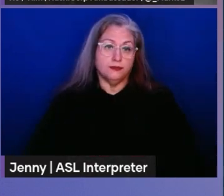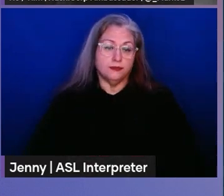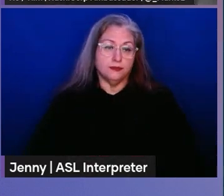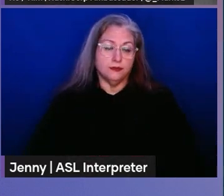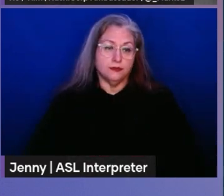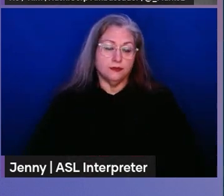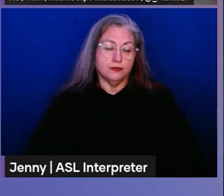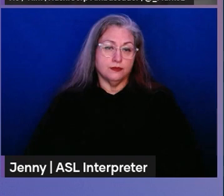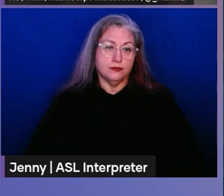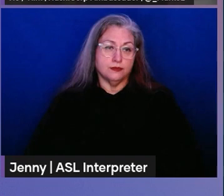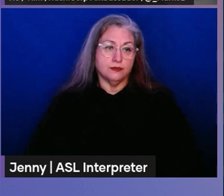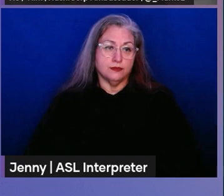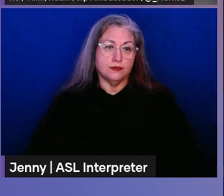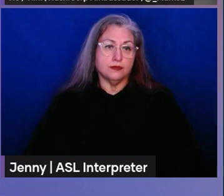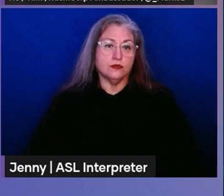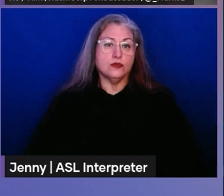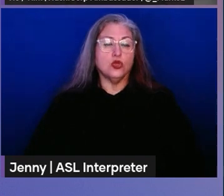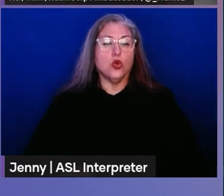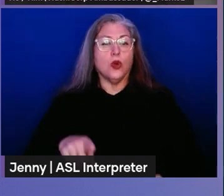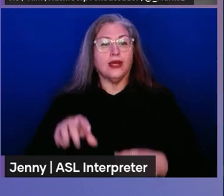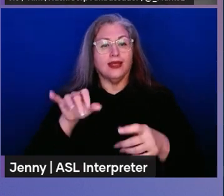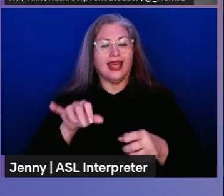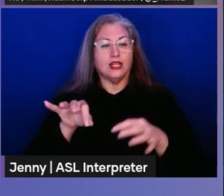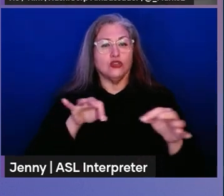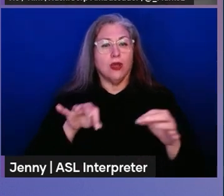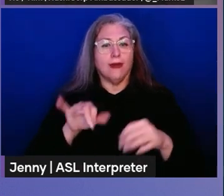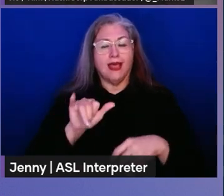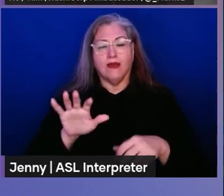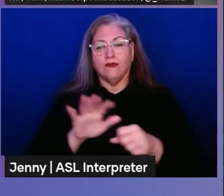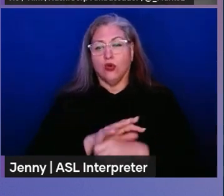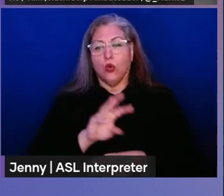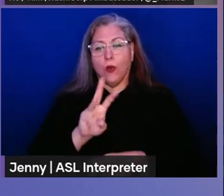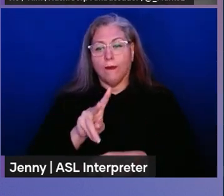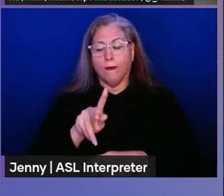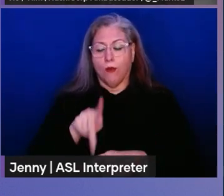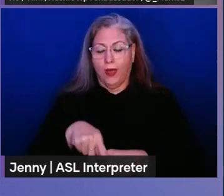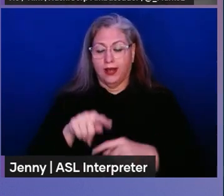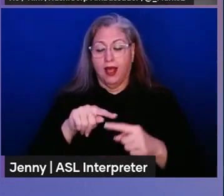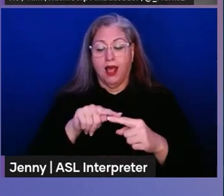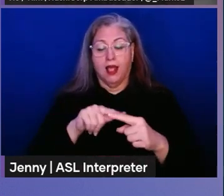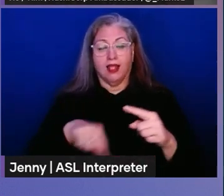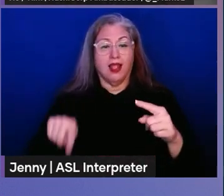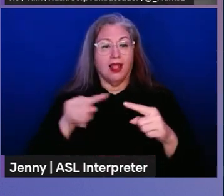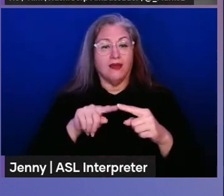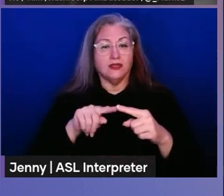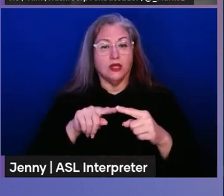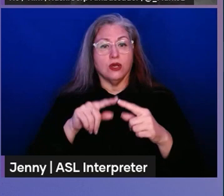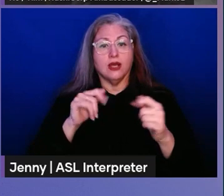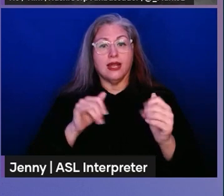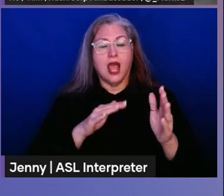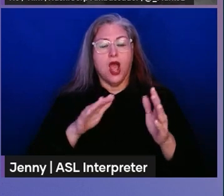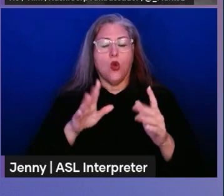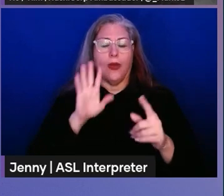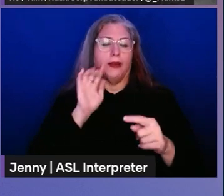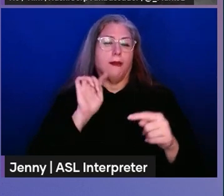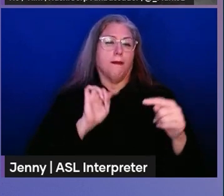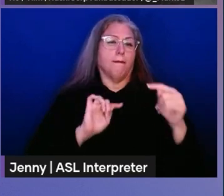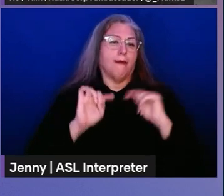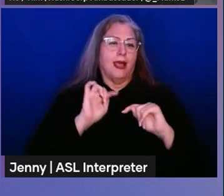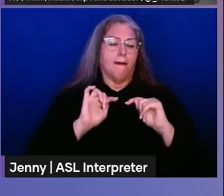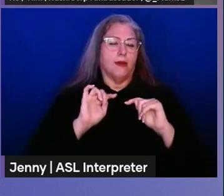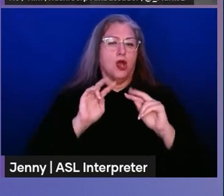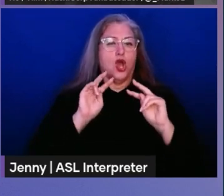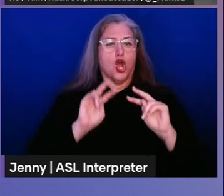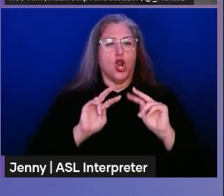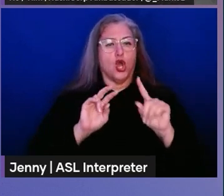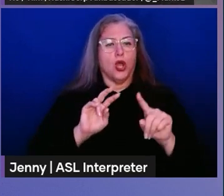So that kind of describes the whole Waypoint lifecycle. So let's maybe take a step back and quickly have a look what